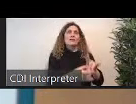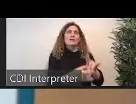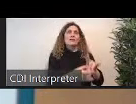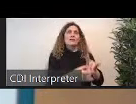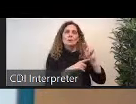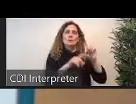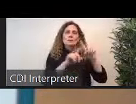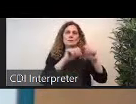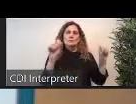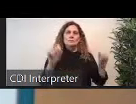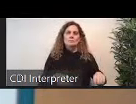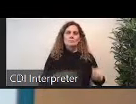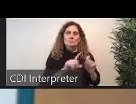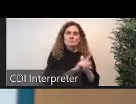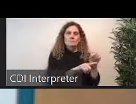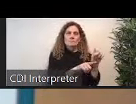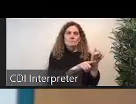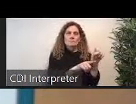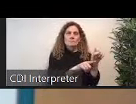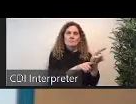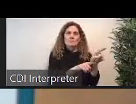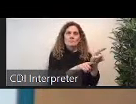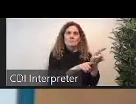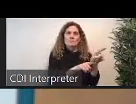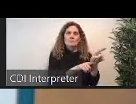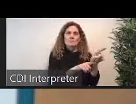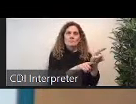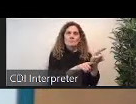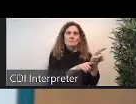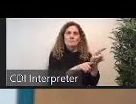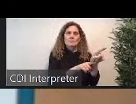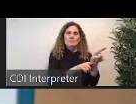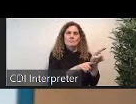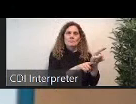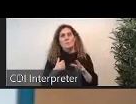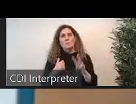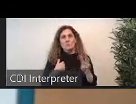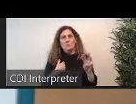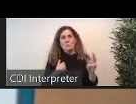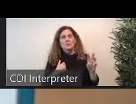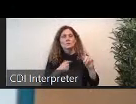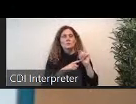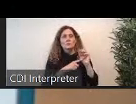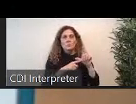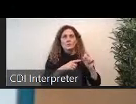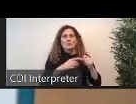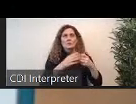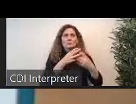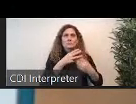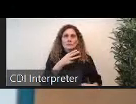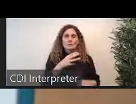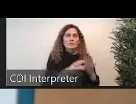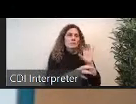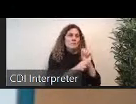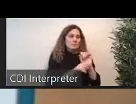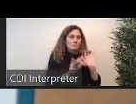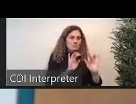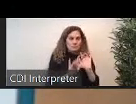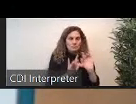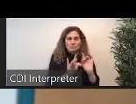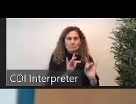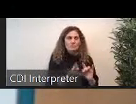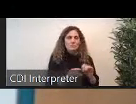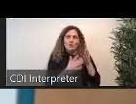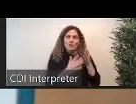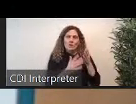a web-based survey tool that enables people to make appointments. And that data feeds into our electronic health record and feeds into the